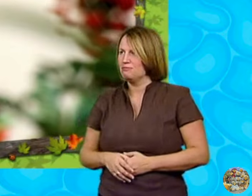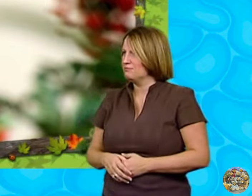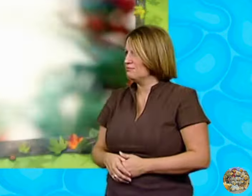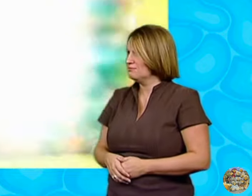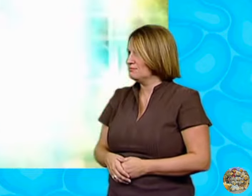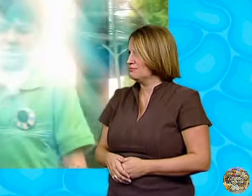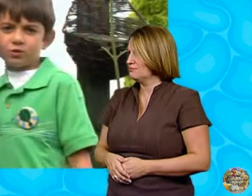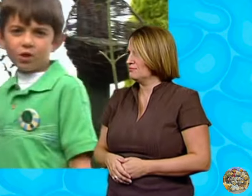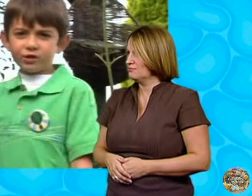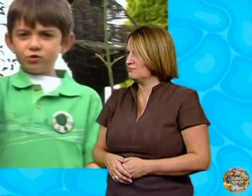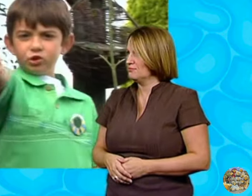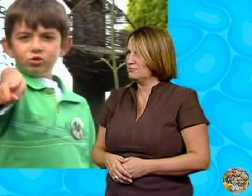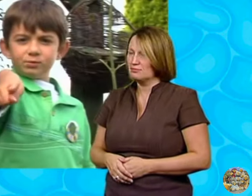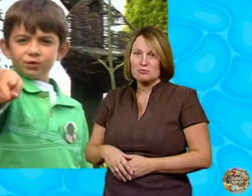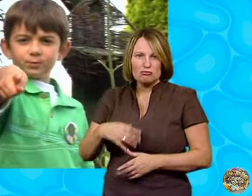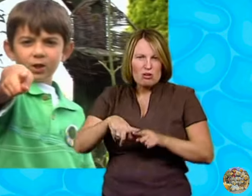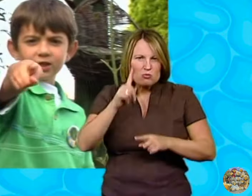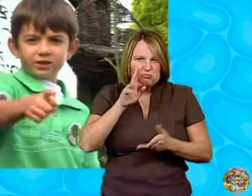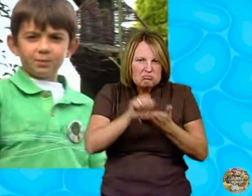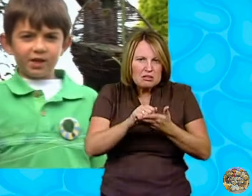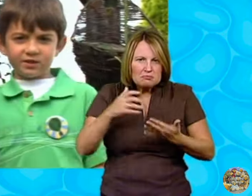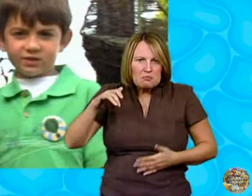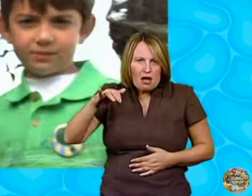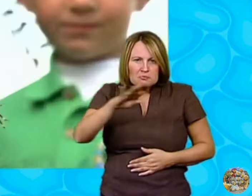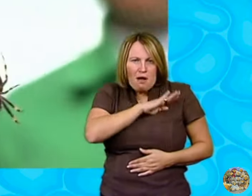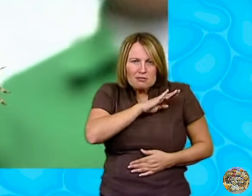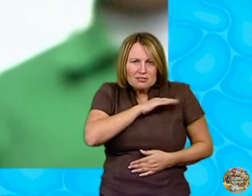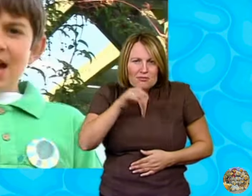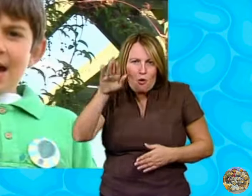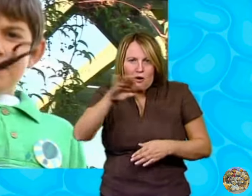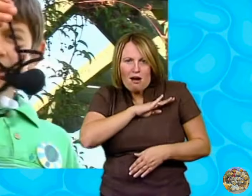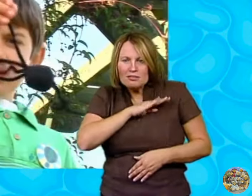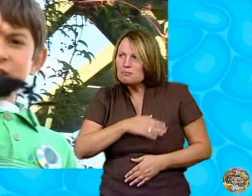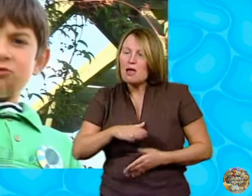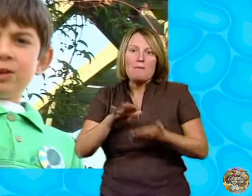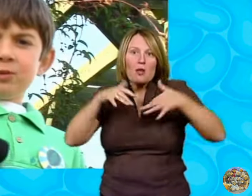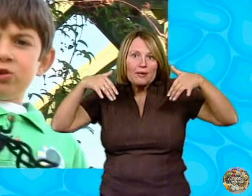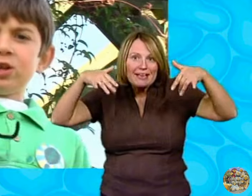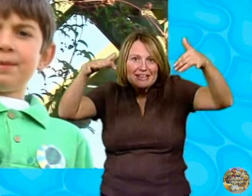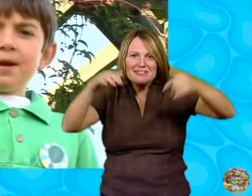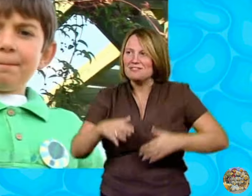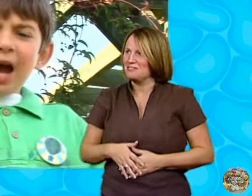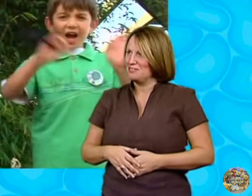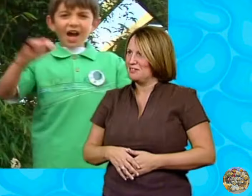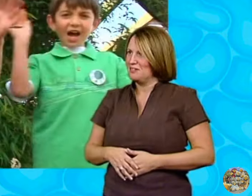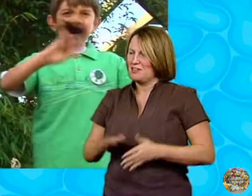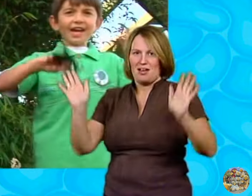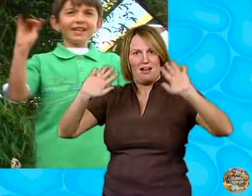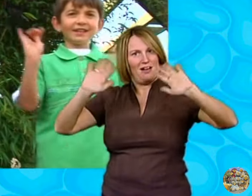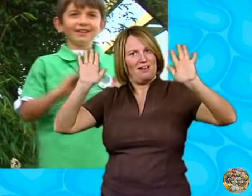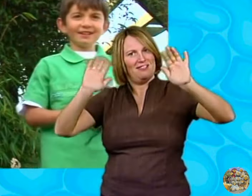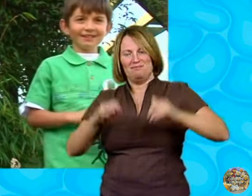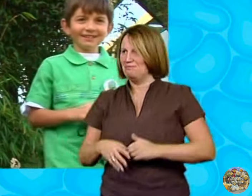backs. So why don't you spot some garden spiders? Happy Halloween, Green Balloon Club.